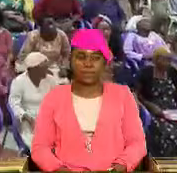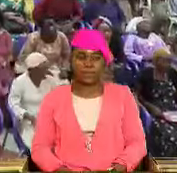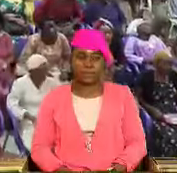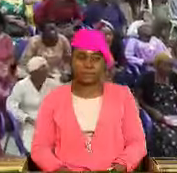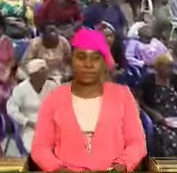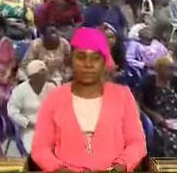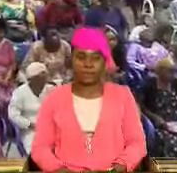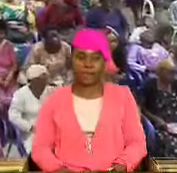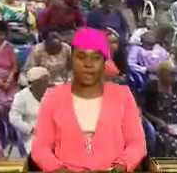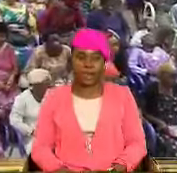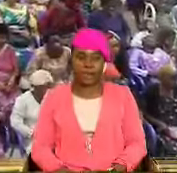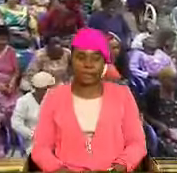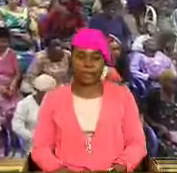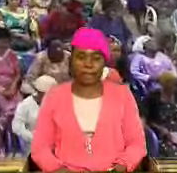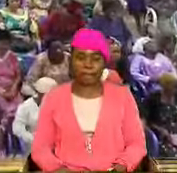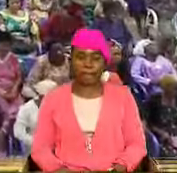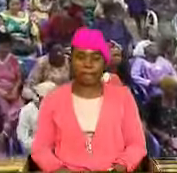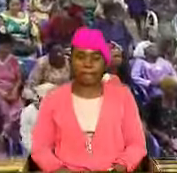Lord